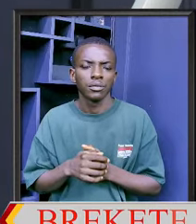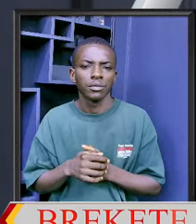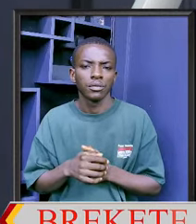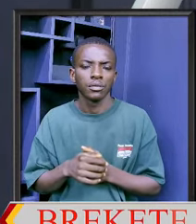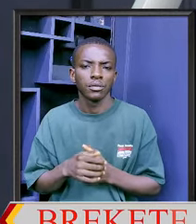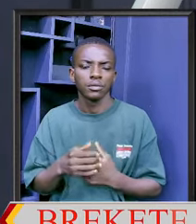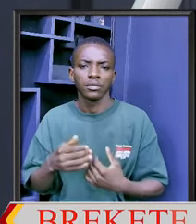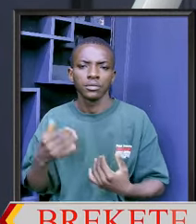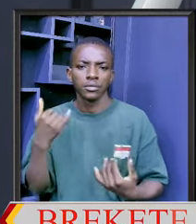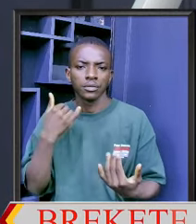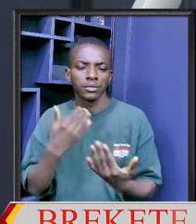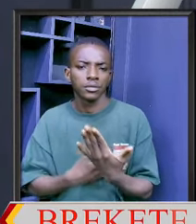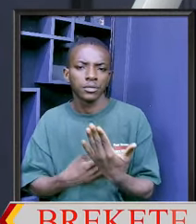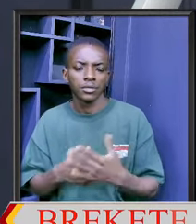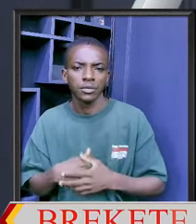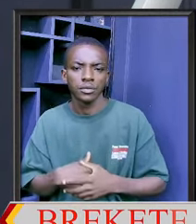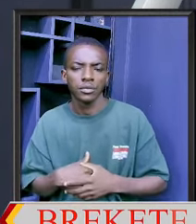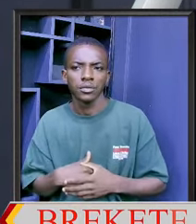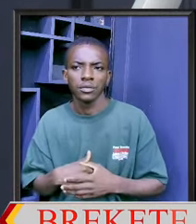Hello, good morning.